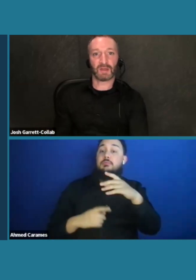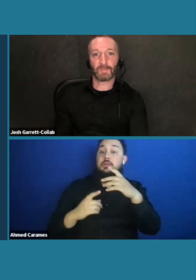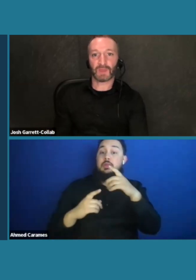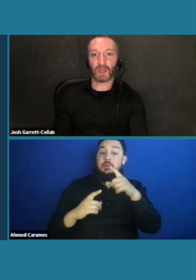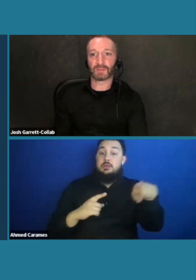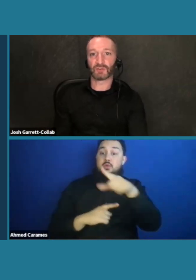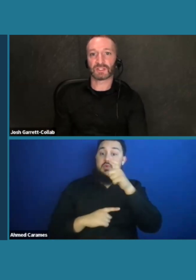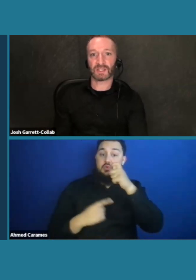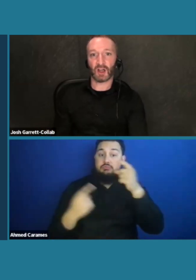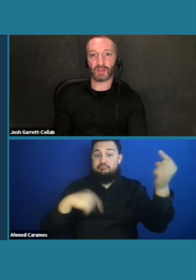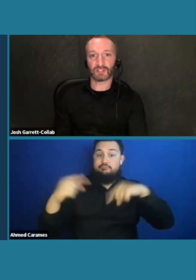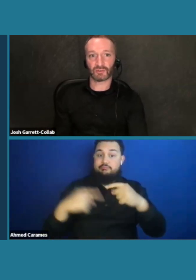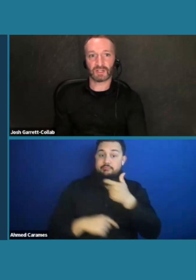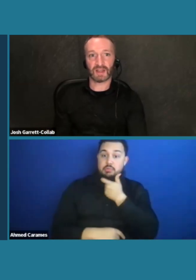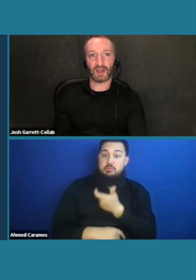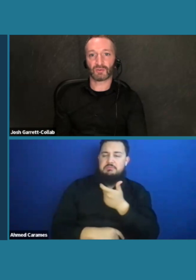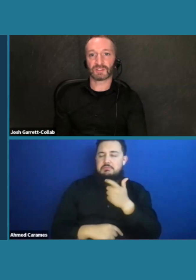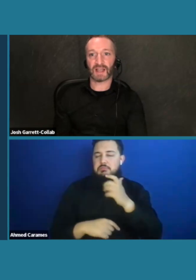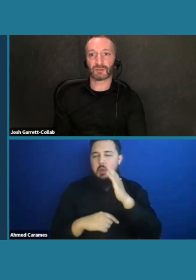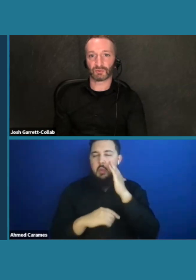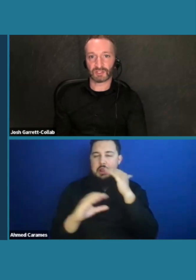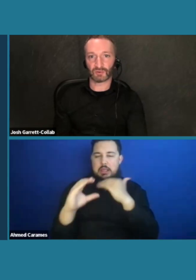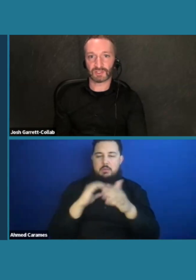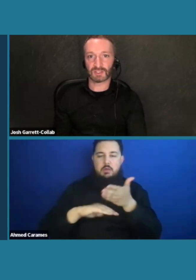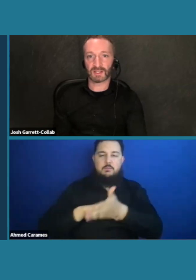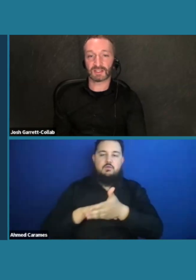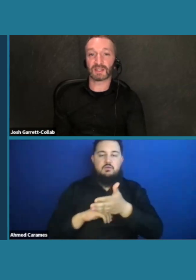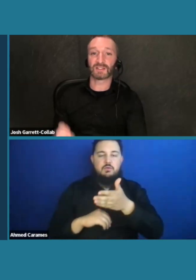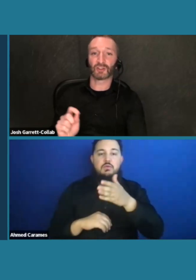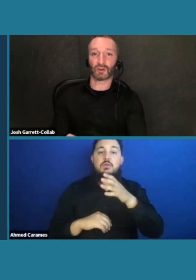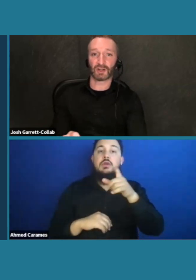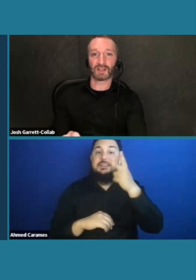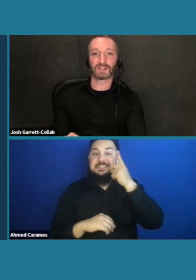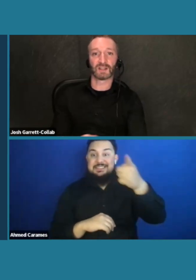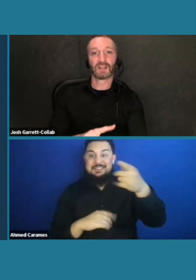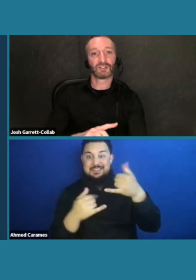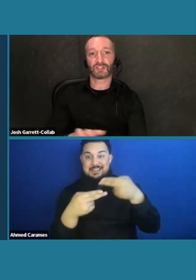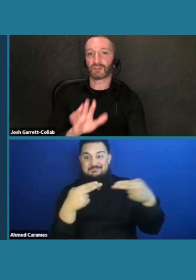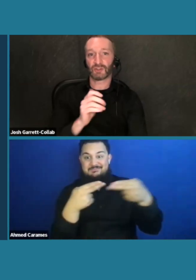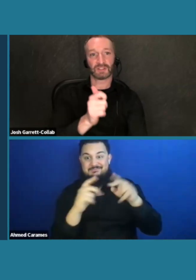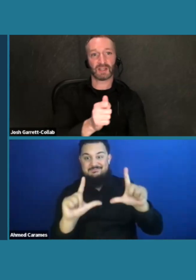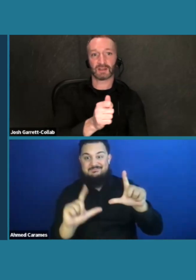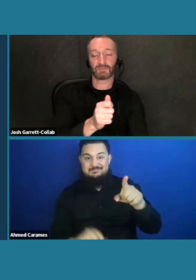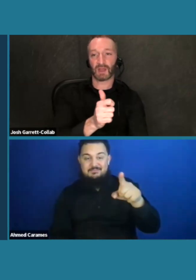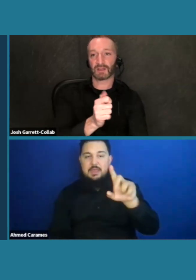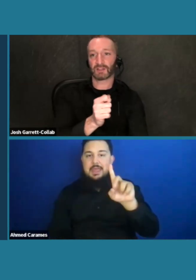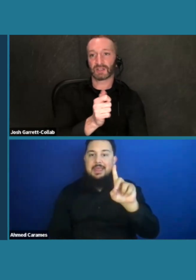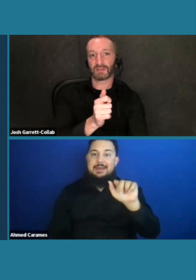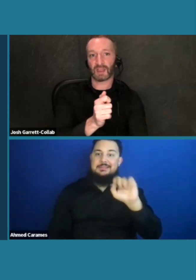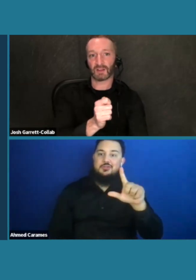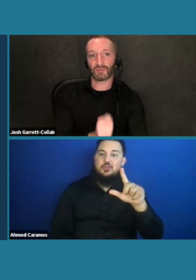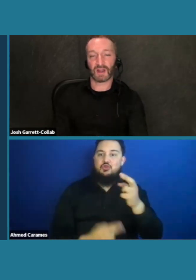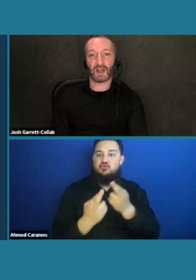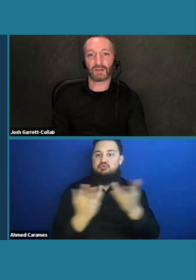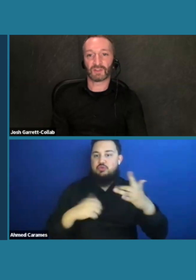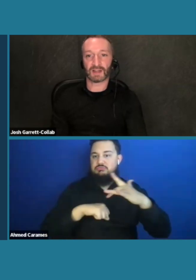via email. You'll see on the screen now, DASL resources list. It is the current list. Just so you know, you can you can